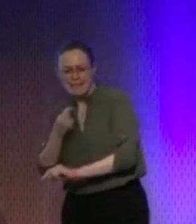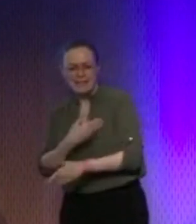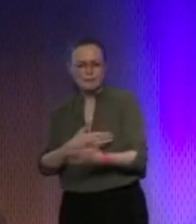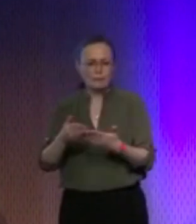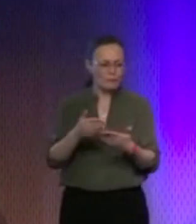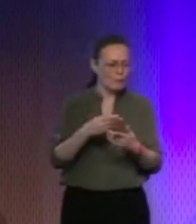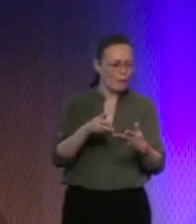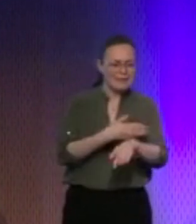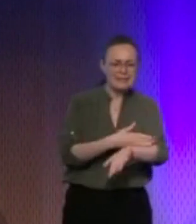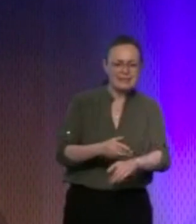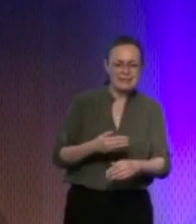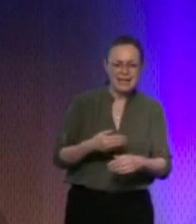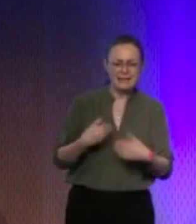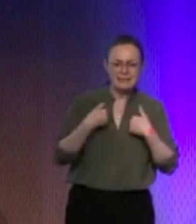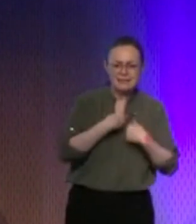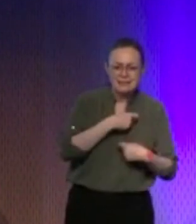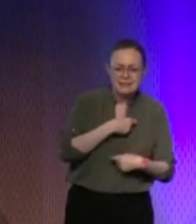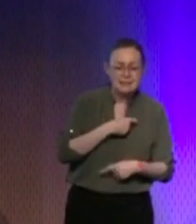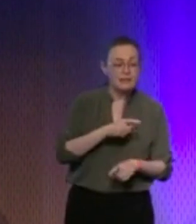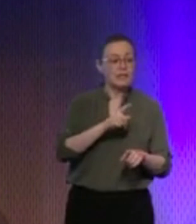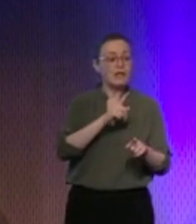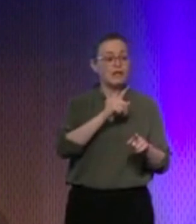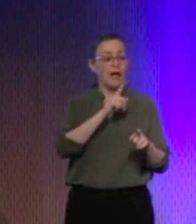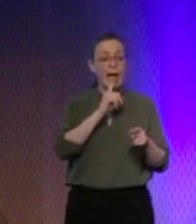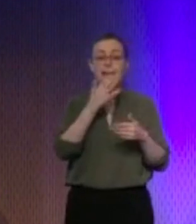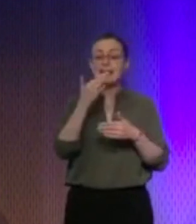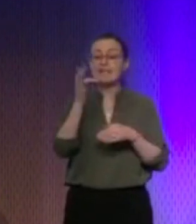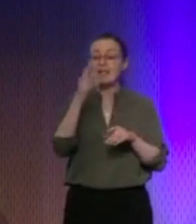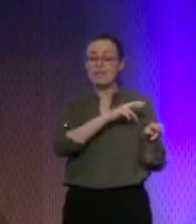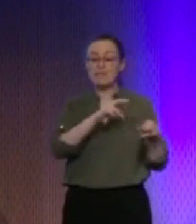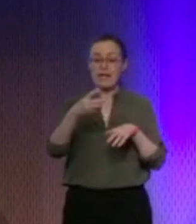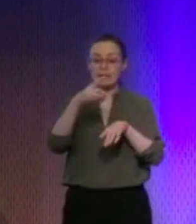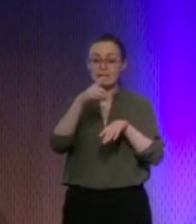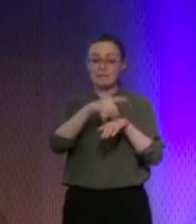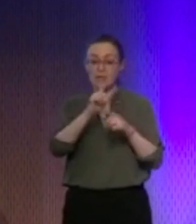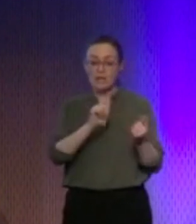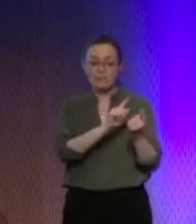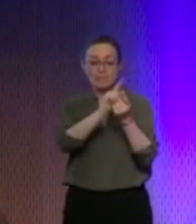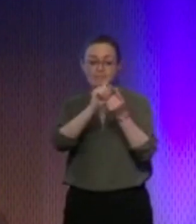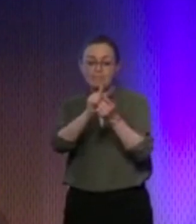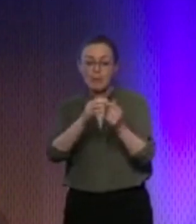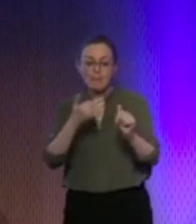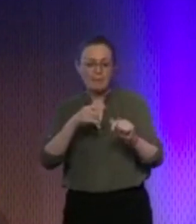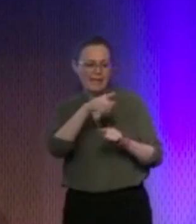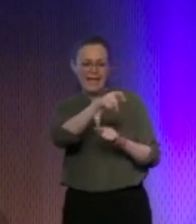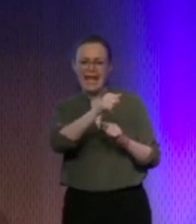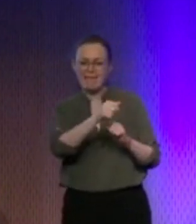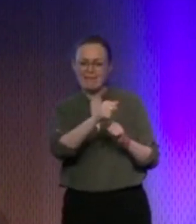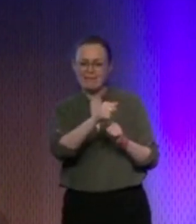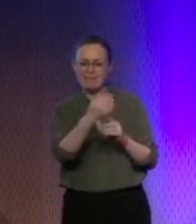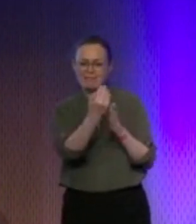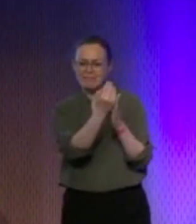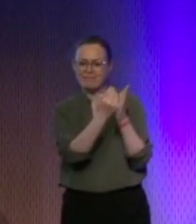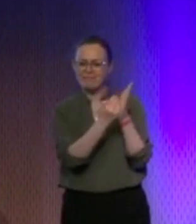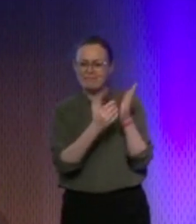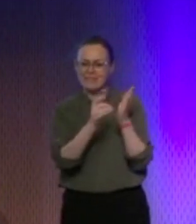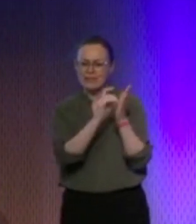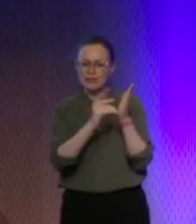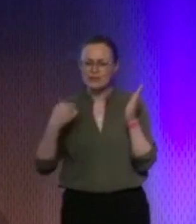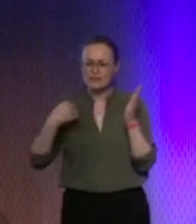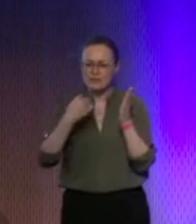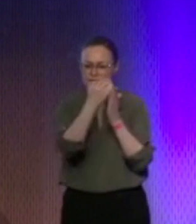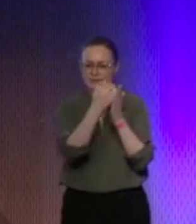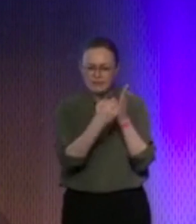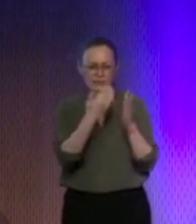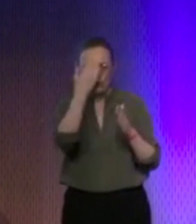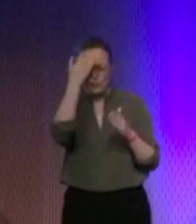measures, during your different clinical visits, we may be able to see how after a certain medication was started, whether